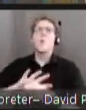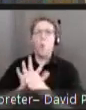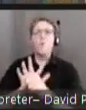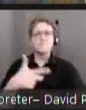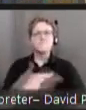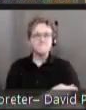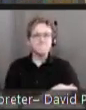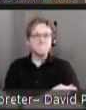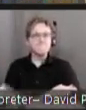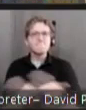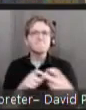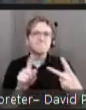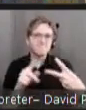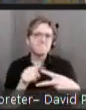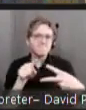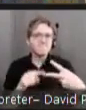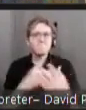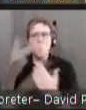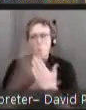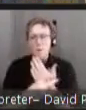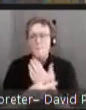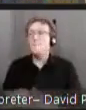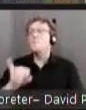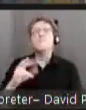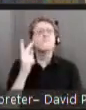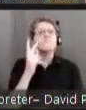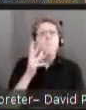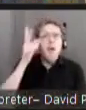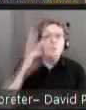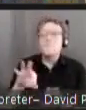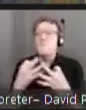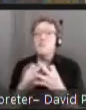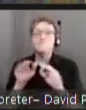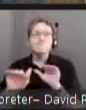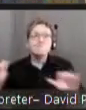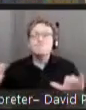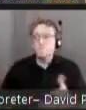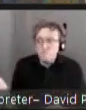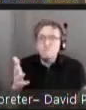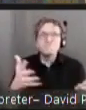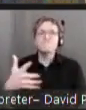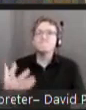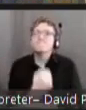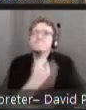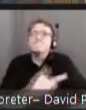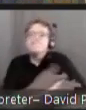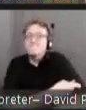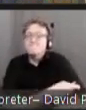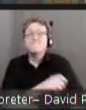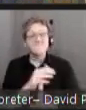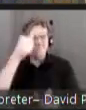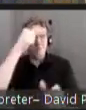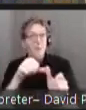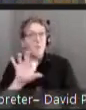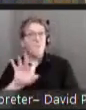if you speak to any parents and families, remind them that this will be coming to their school and to take advantage of that. And people should not forget the flu season is